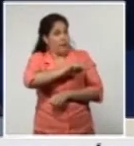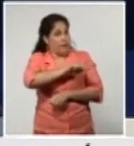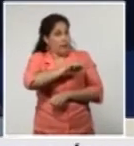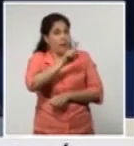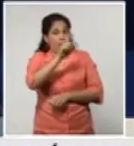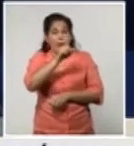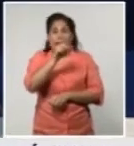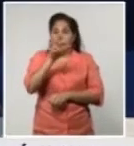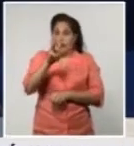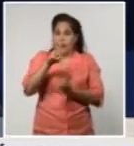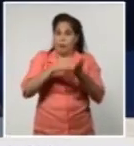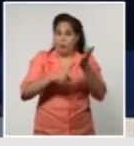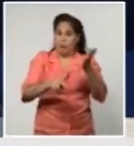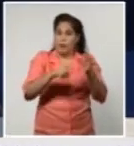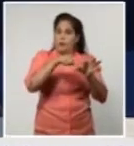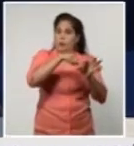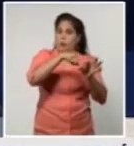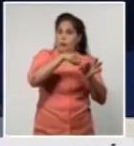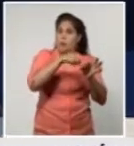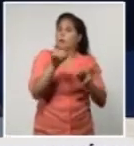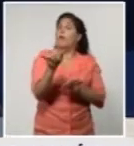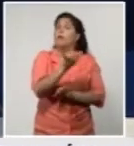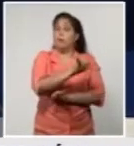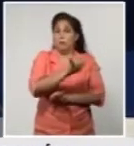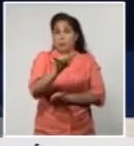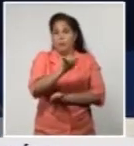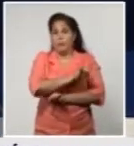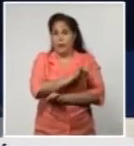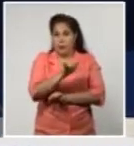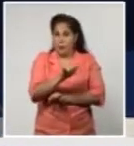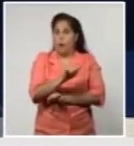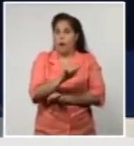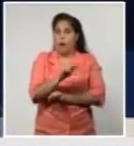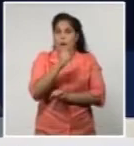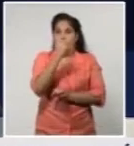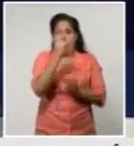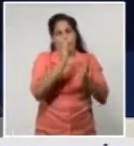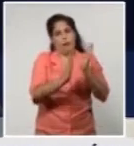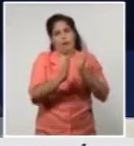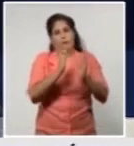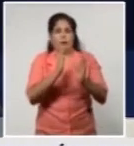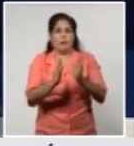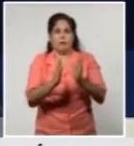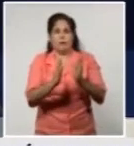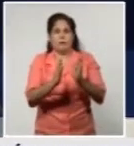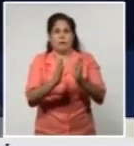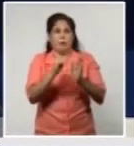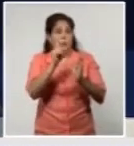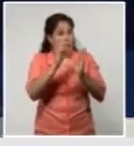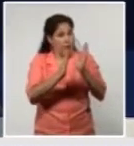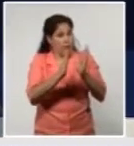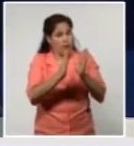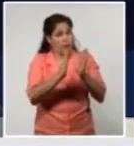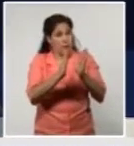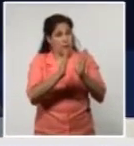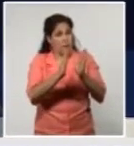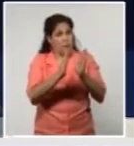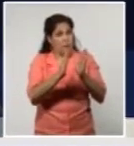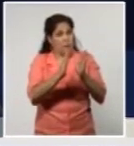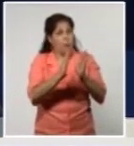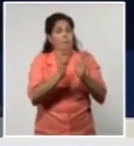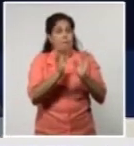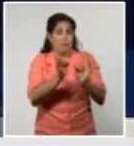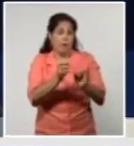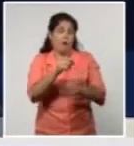population, which starting yesterday in 13 provinces and the special municipality of the